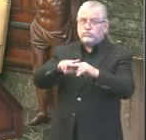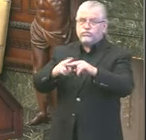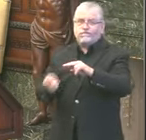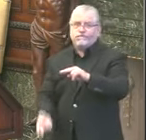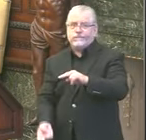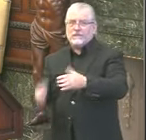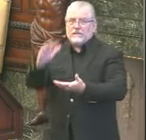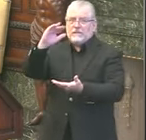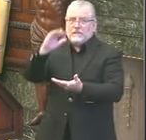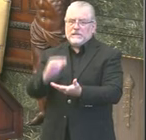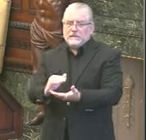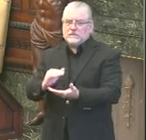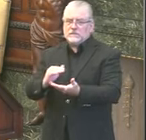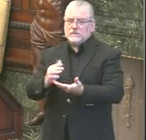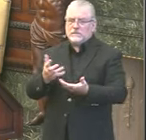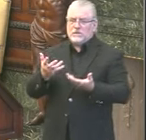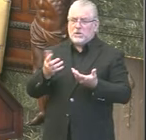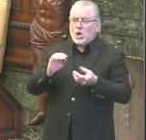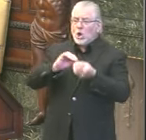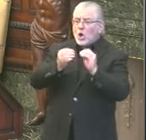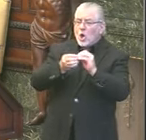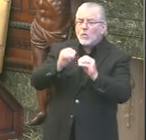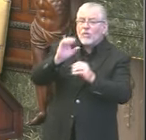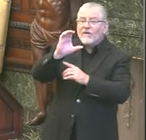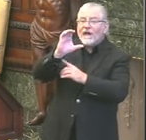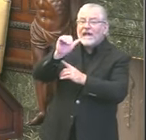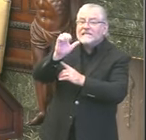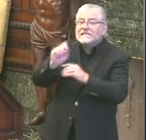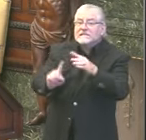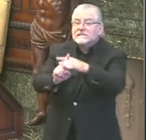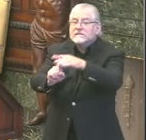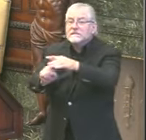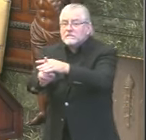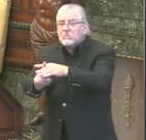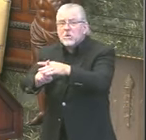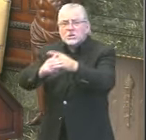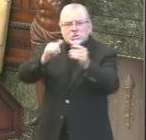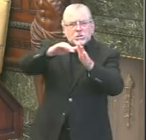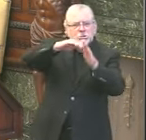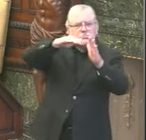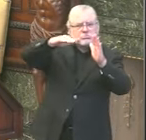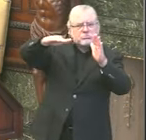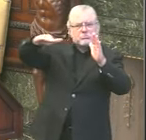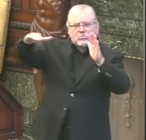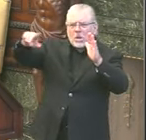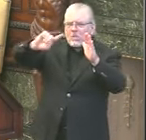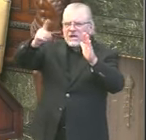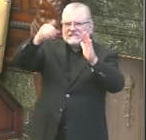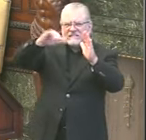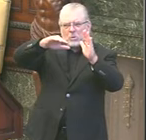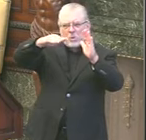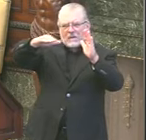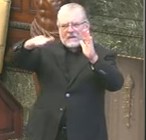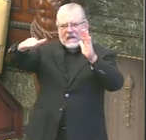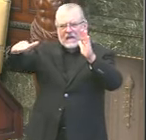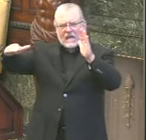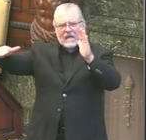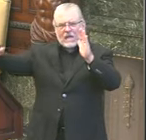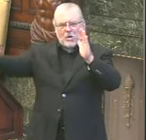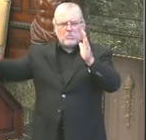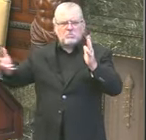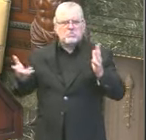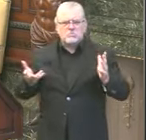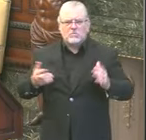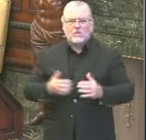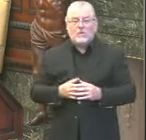is been, it fluctuates a little bit day to day, but overall it's been going down. Okay. And the second question is